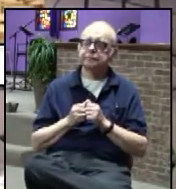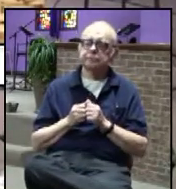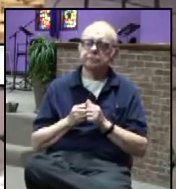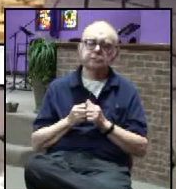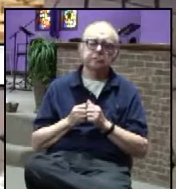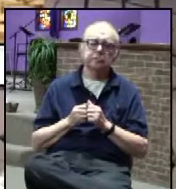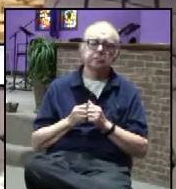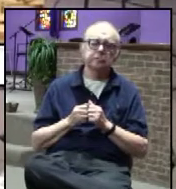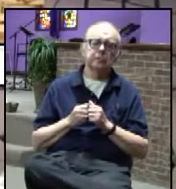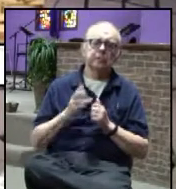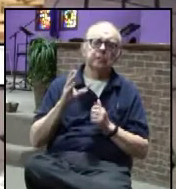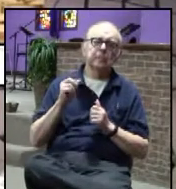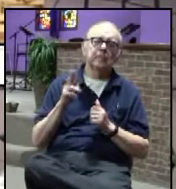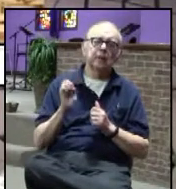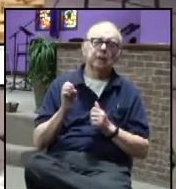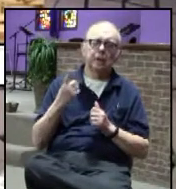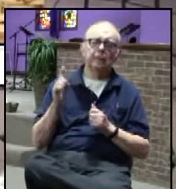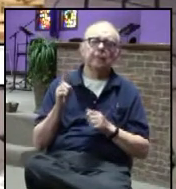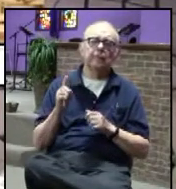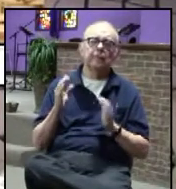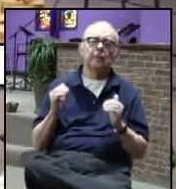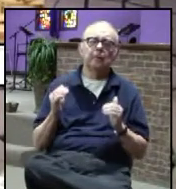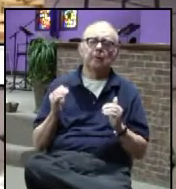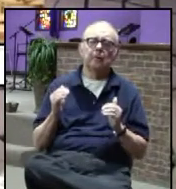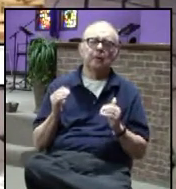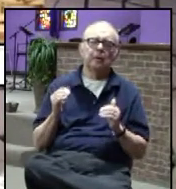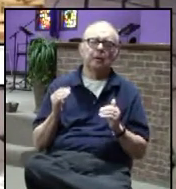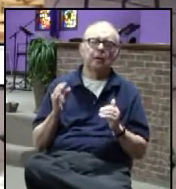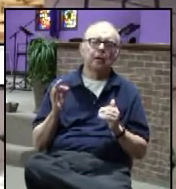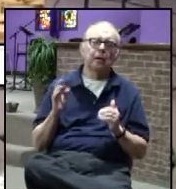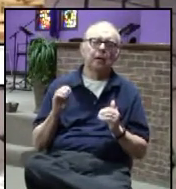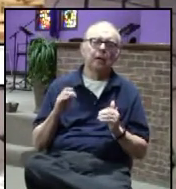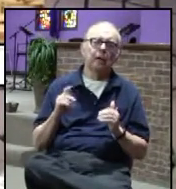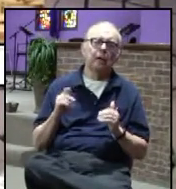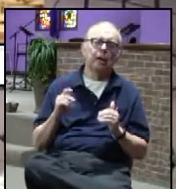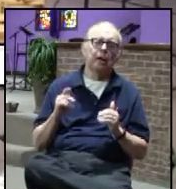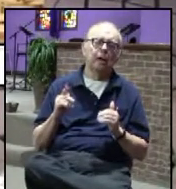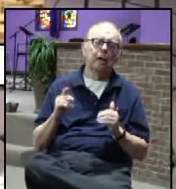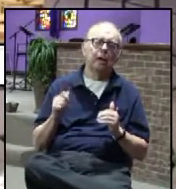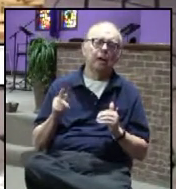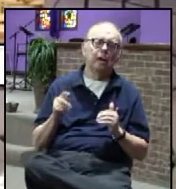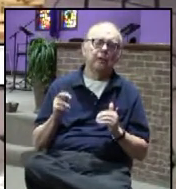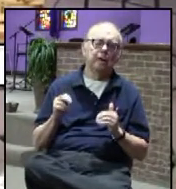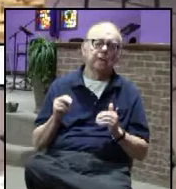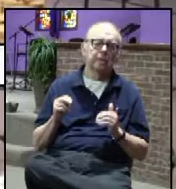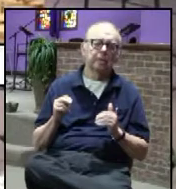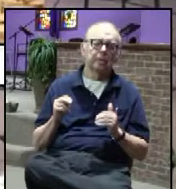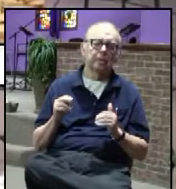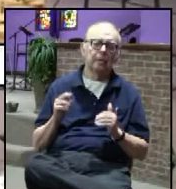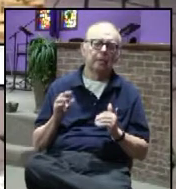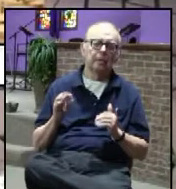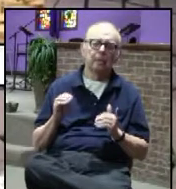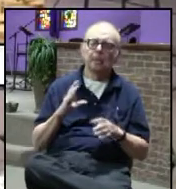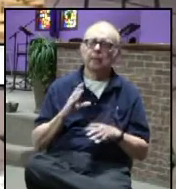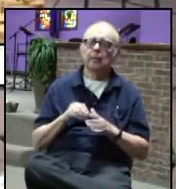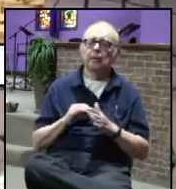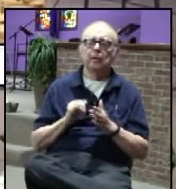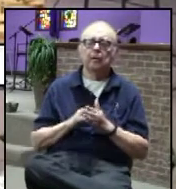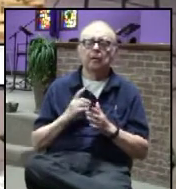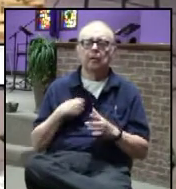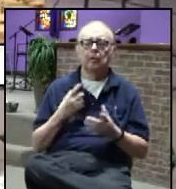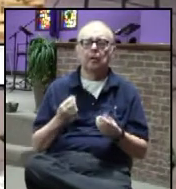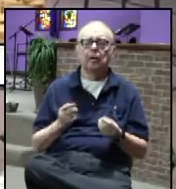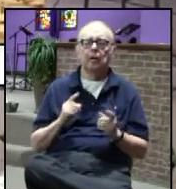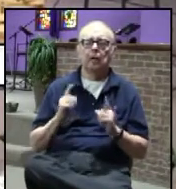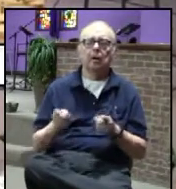I think it's called Care for Hope, right in Franklin. I shared it before, and I'll share it again because we'll get involved with it. And all we have to do